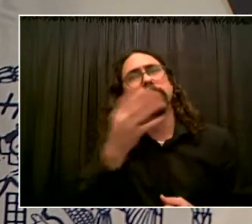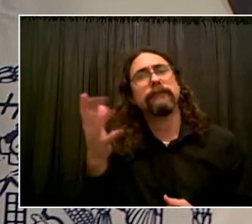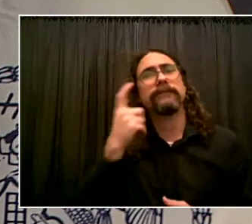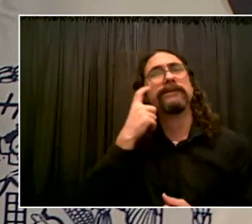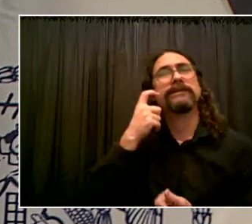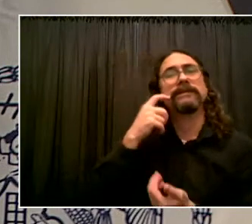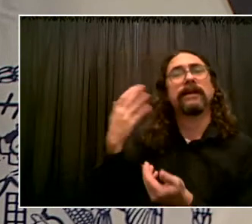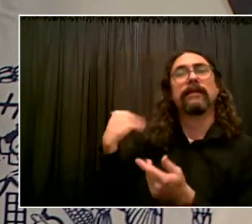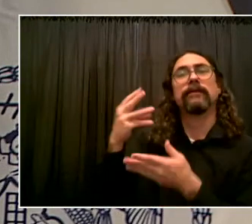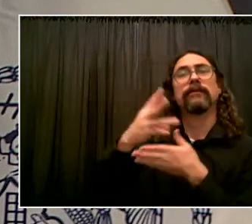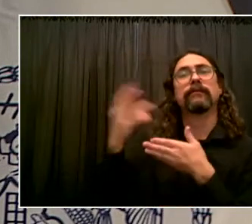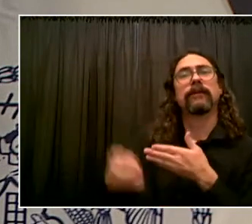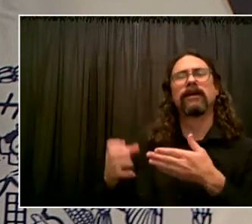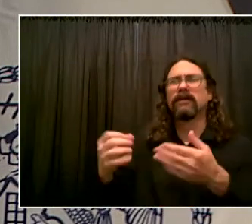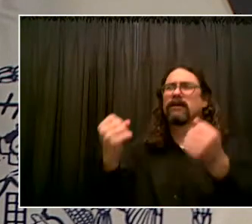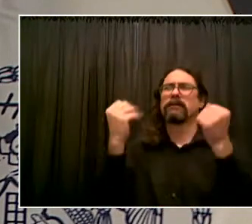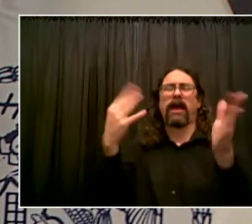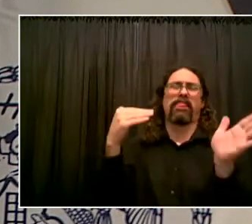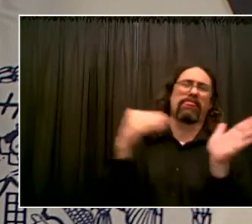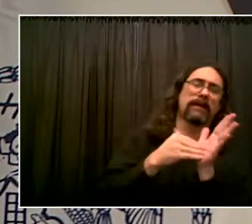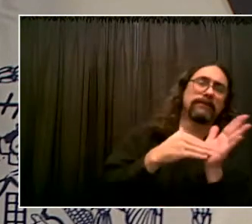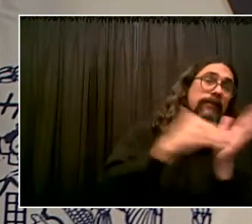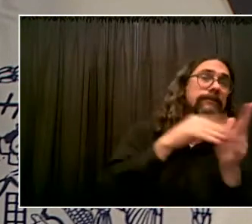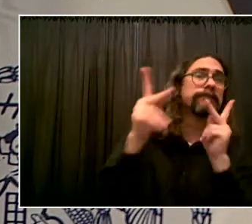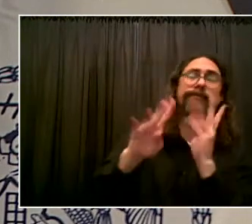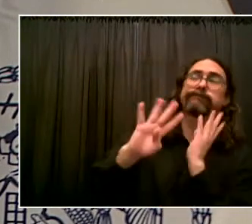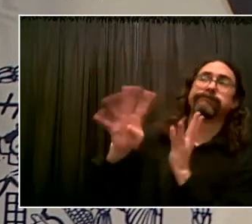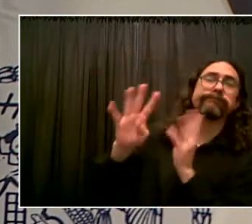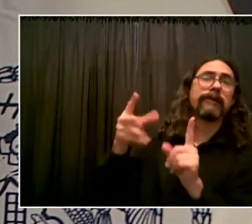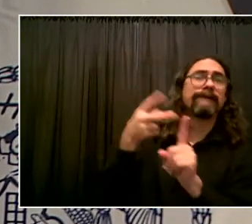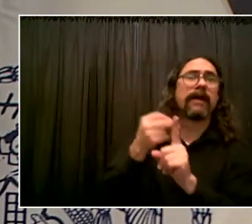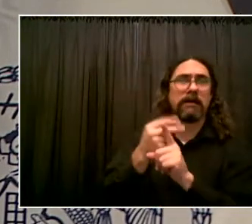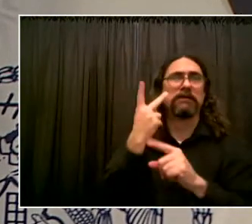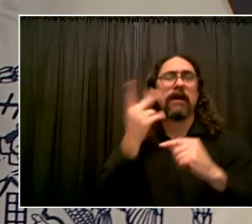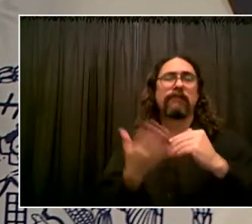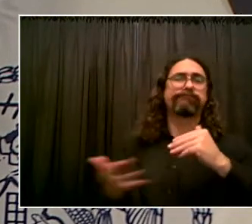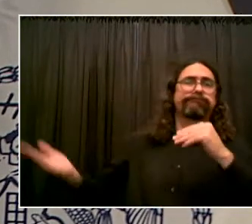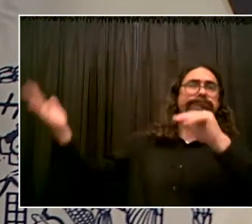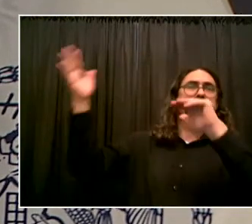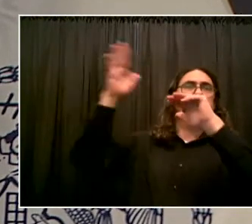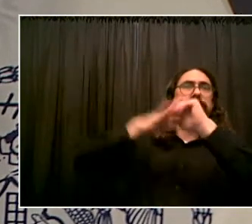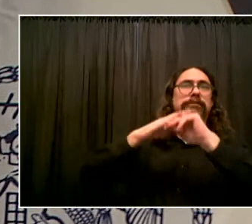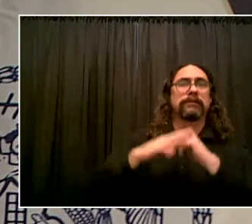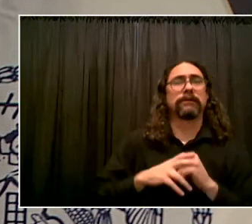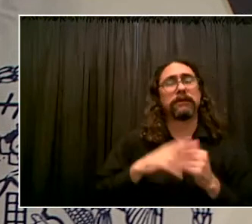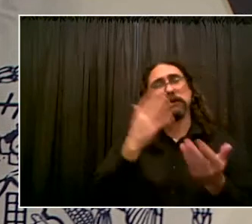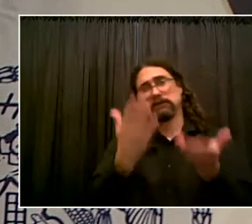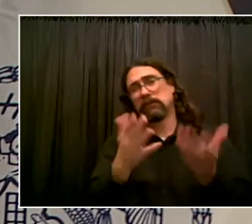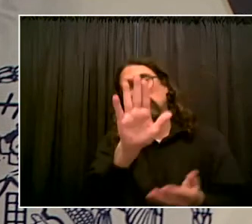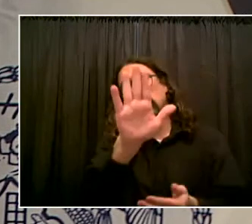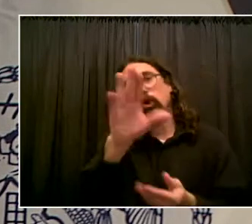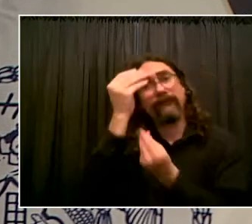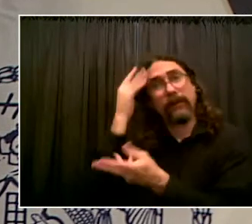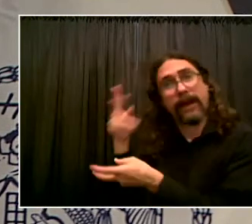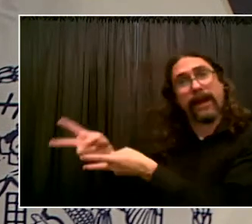So unless that information is very recent, it might be very different than you think. But does any of our commissioners have an update on that?